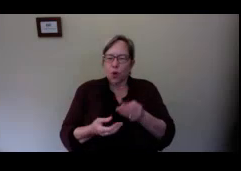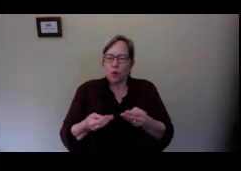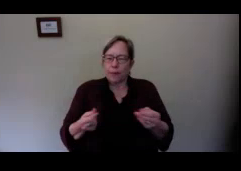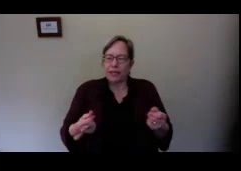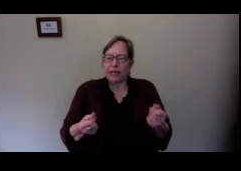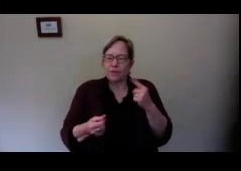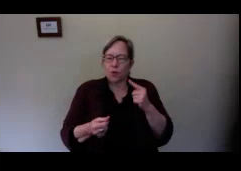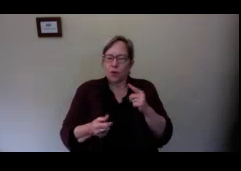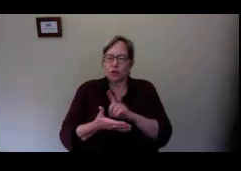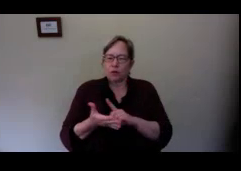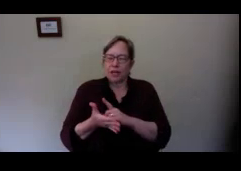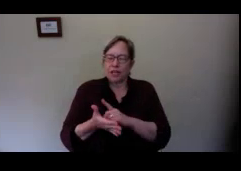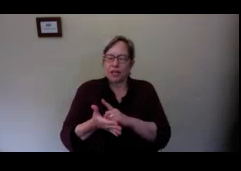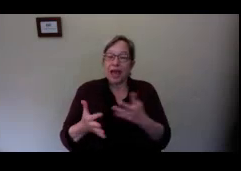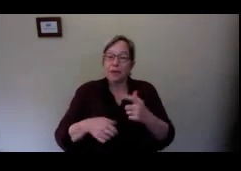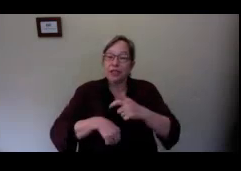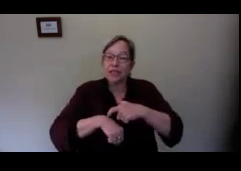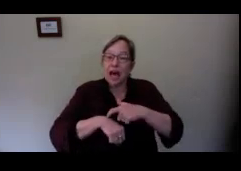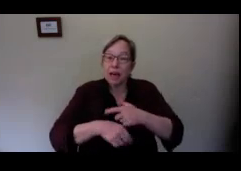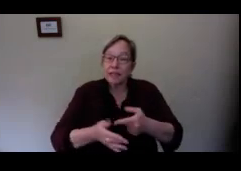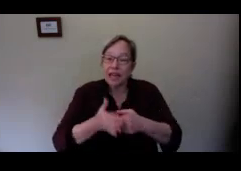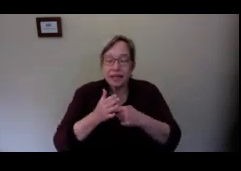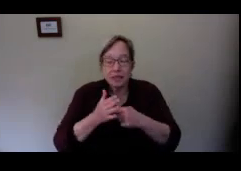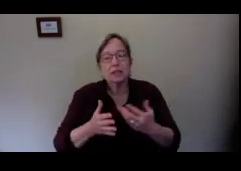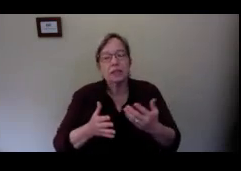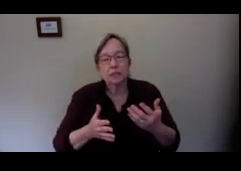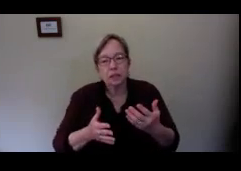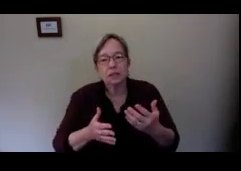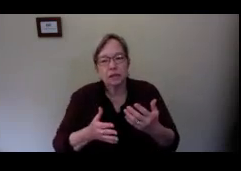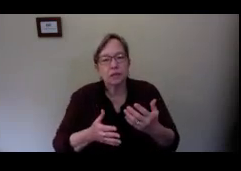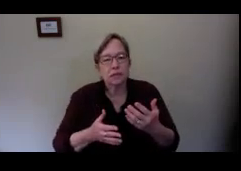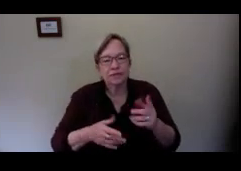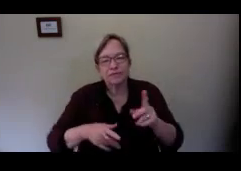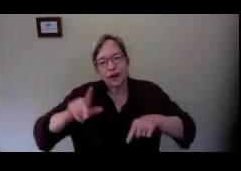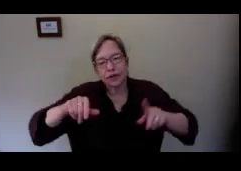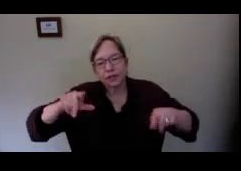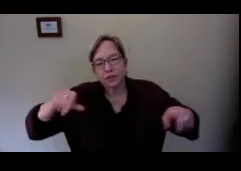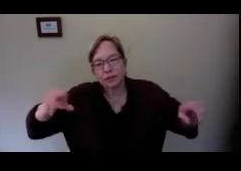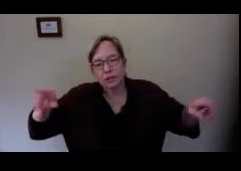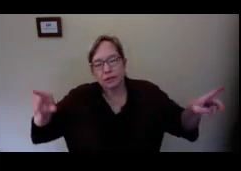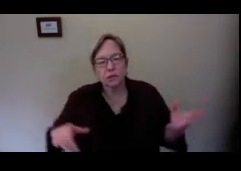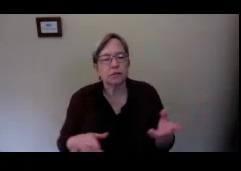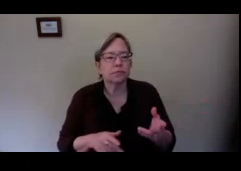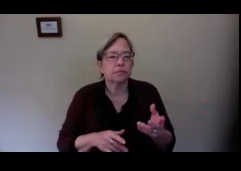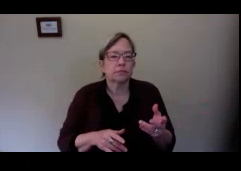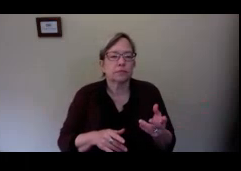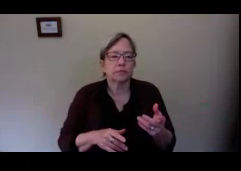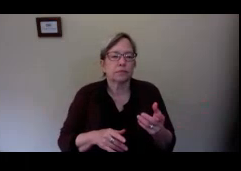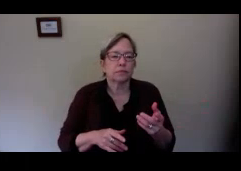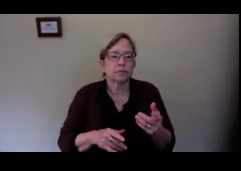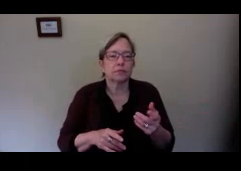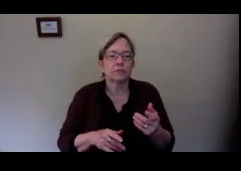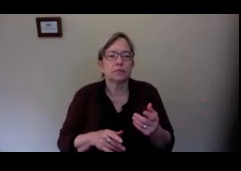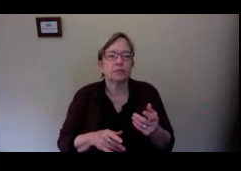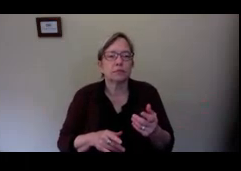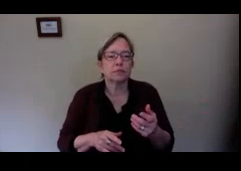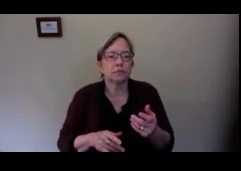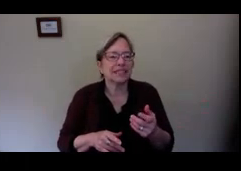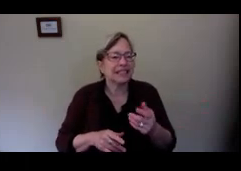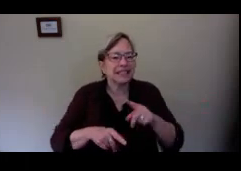it takes to investigate a case, we get this question a lot, it does vary. It depends on the type of case, the type